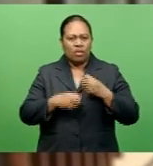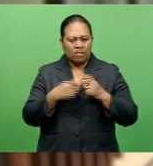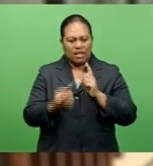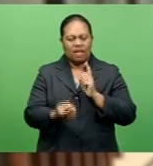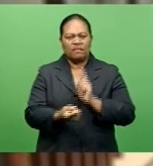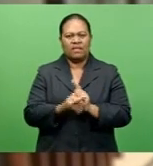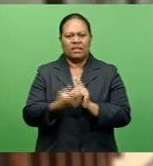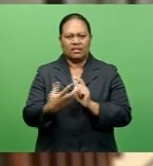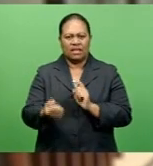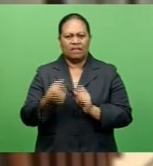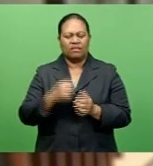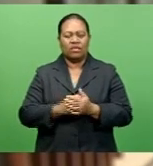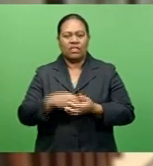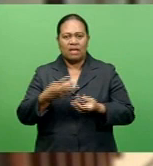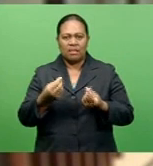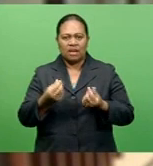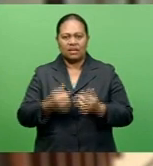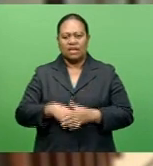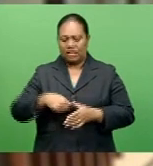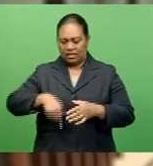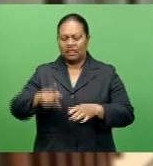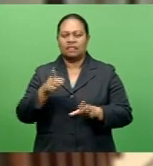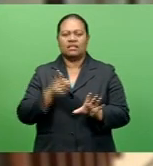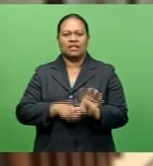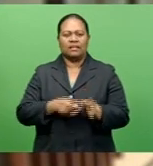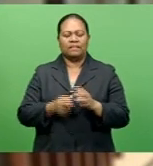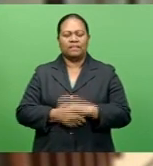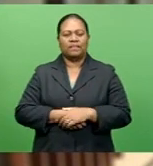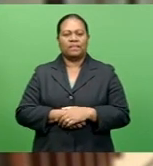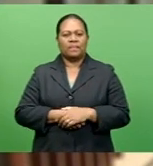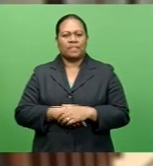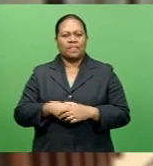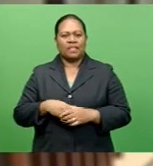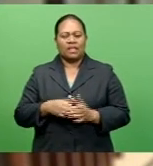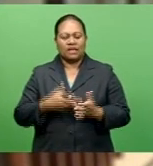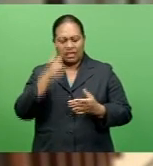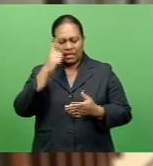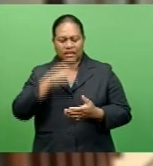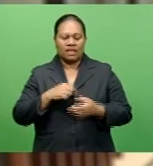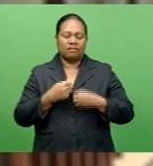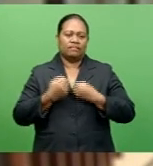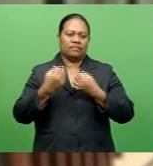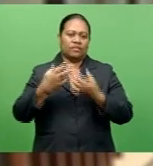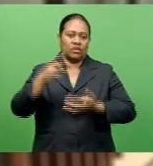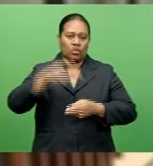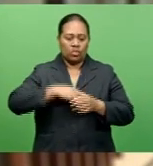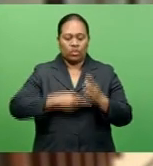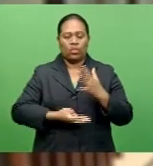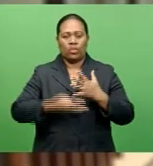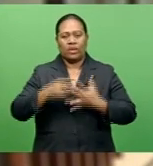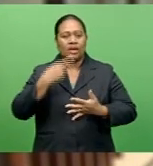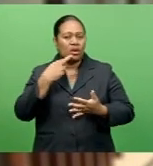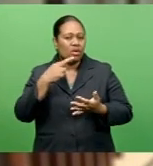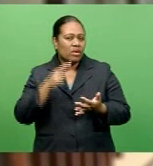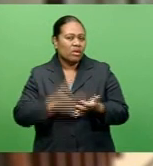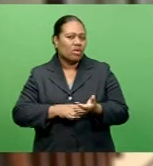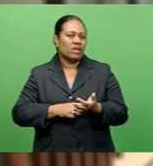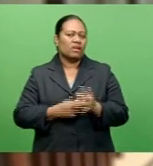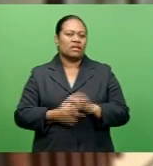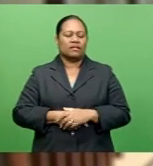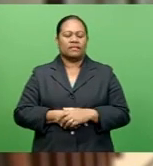its first policy meeting of the year, with most analysts tipping it will recommit to keeping rates at record lows for 3 more